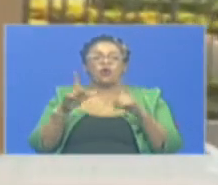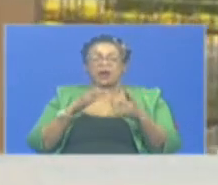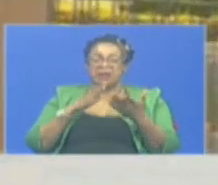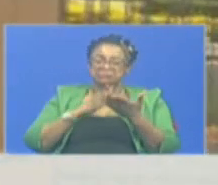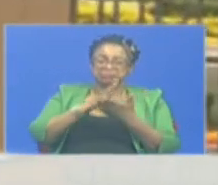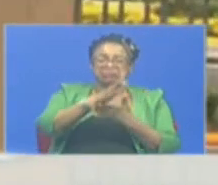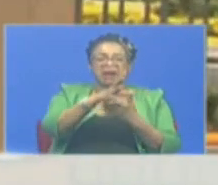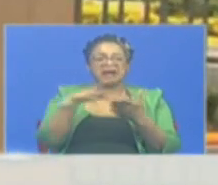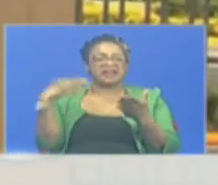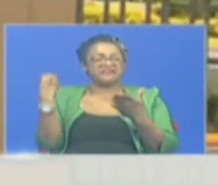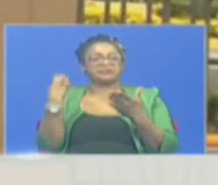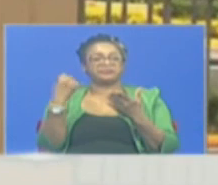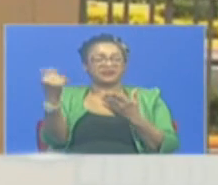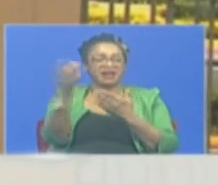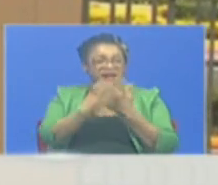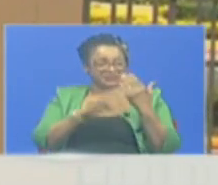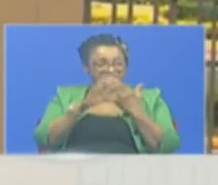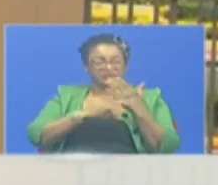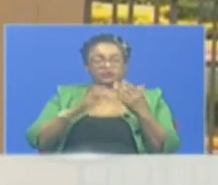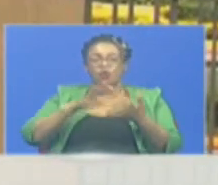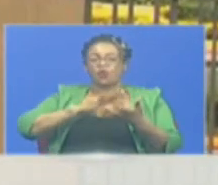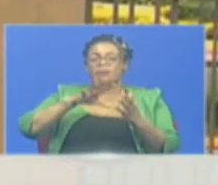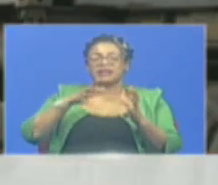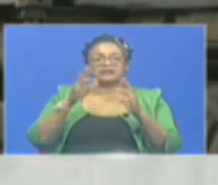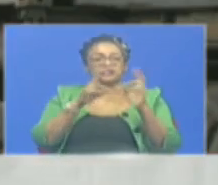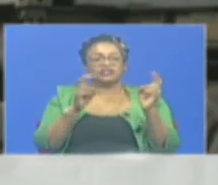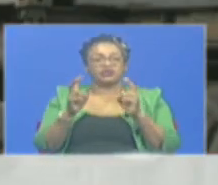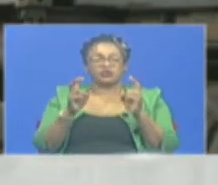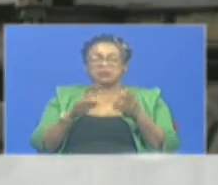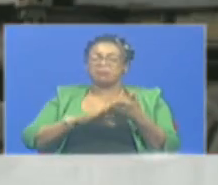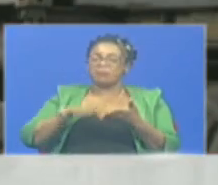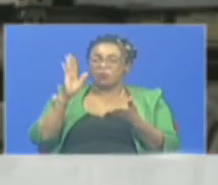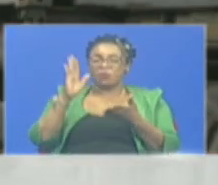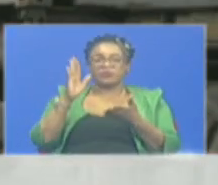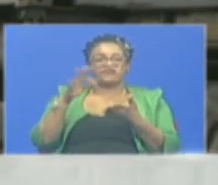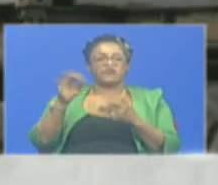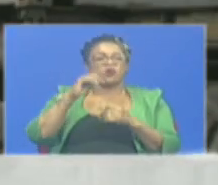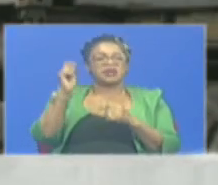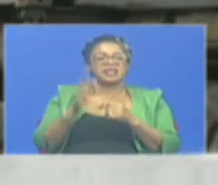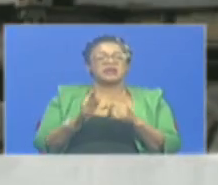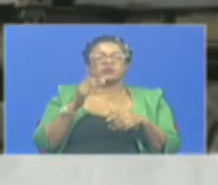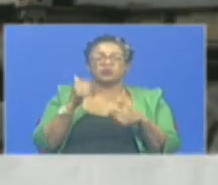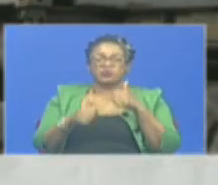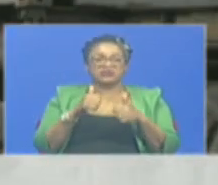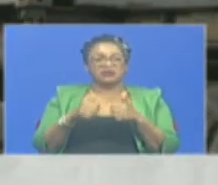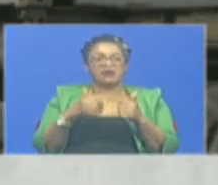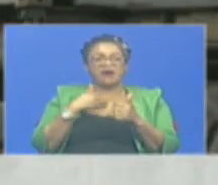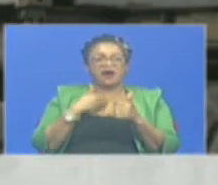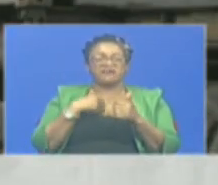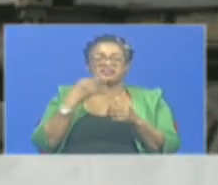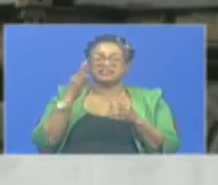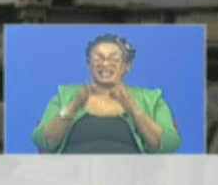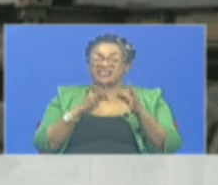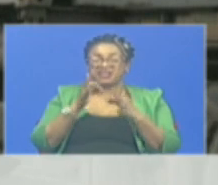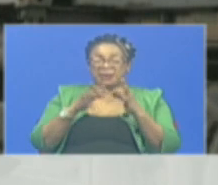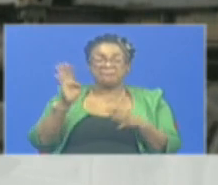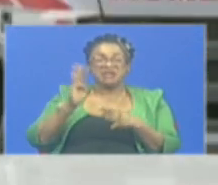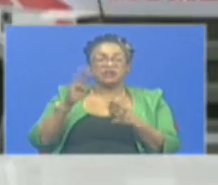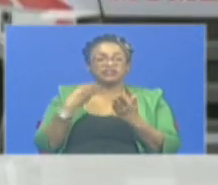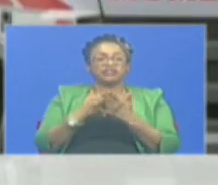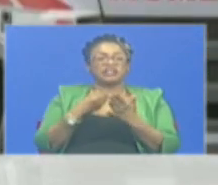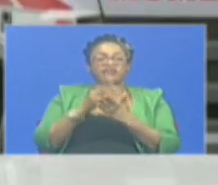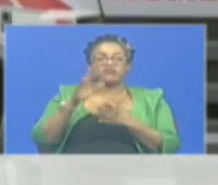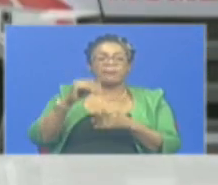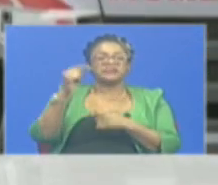the country is likely to complicate matters even further for Kenya, which imported 33 billion shillings worth of goods from